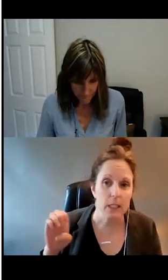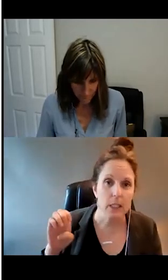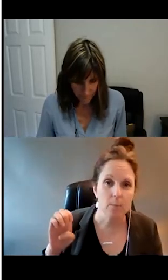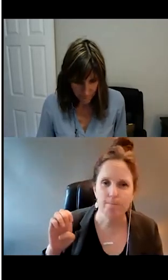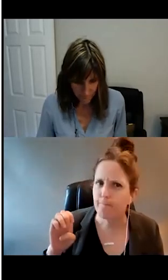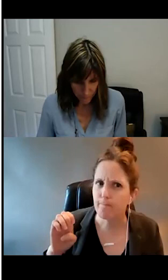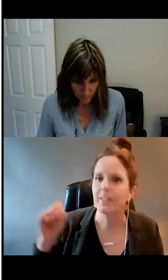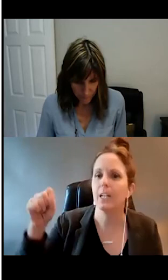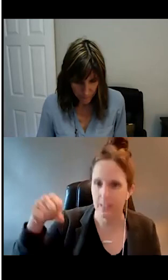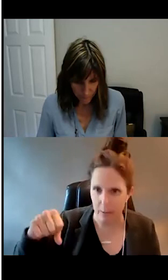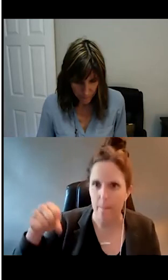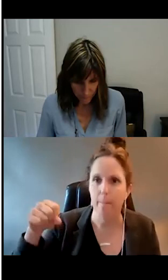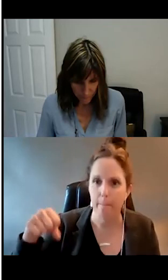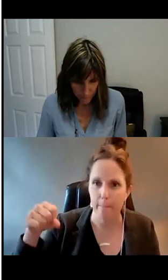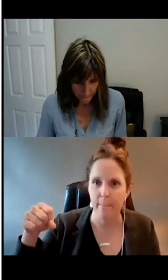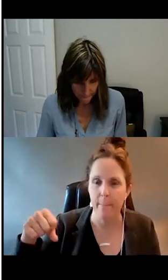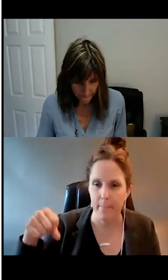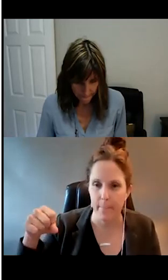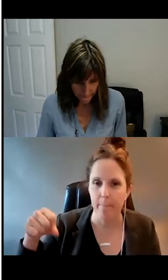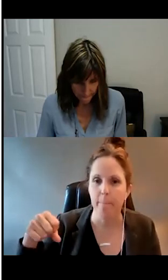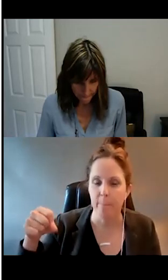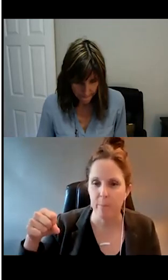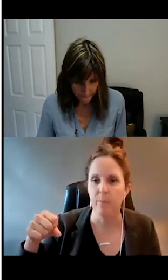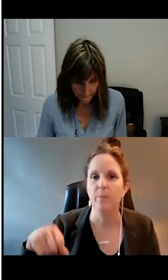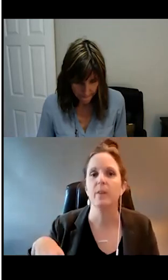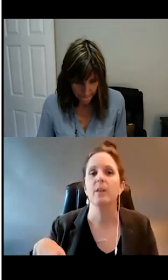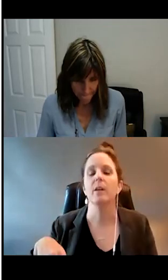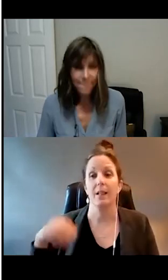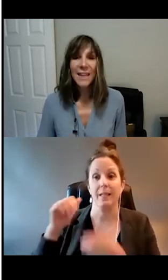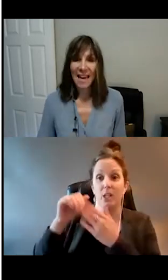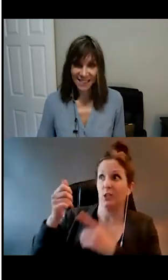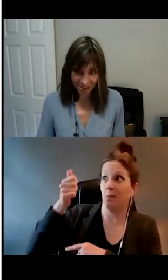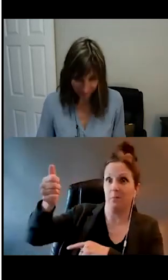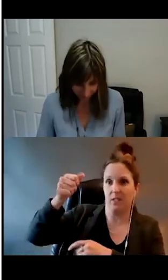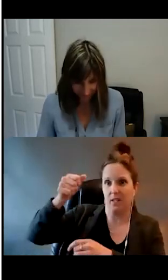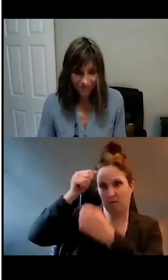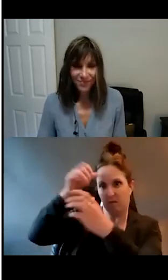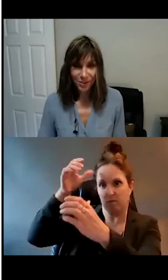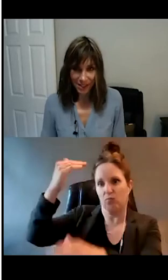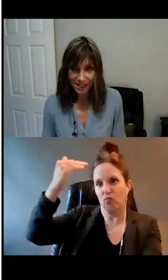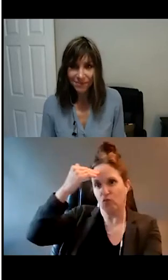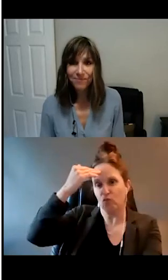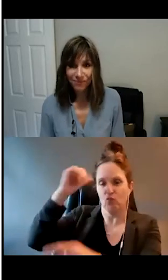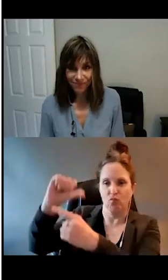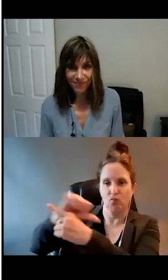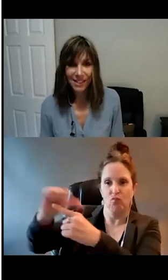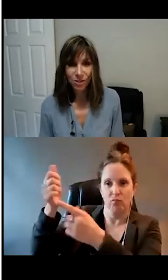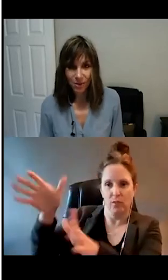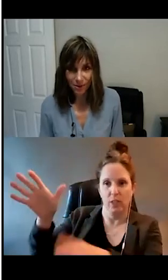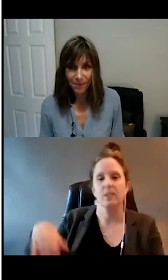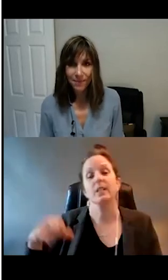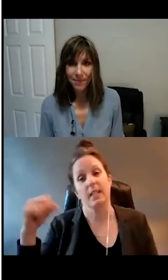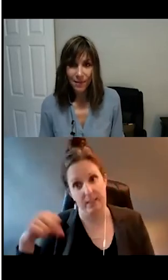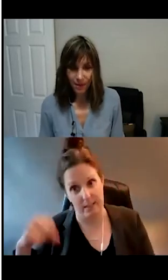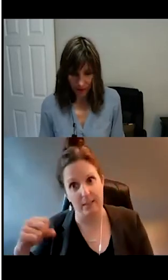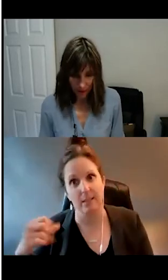So yes, well-informed and trained leadership. Yes, great. That's a